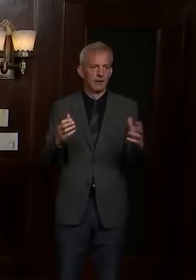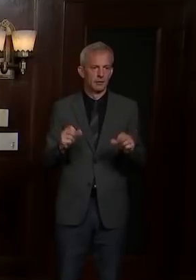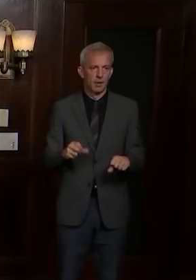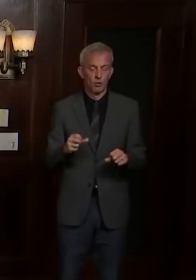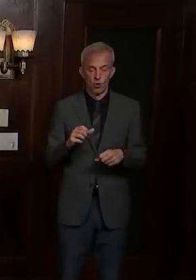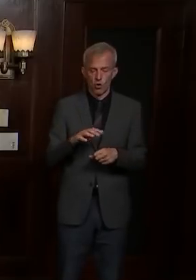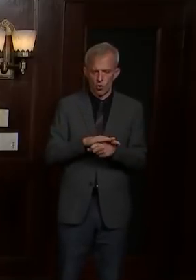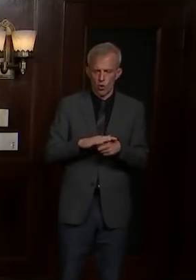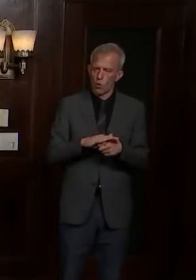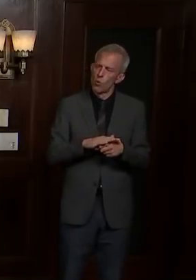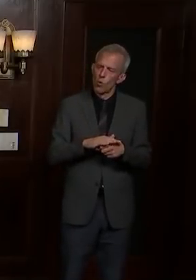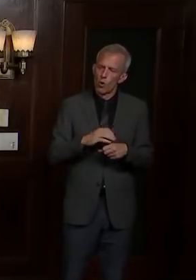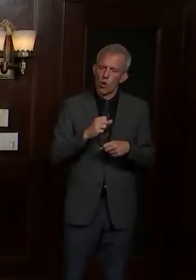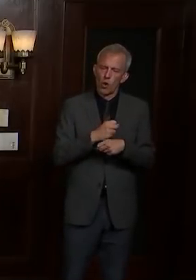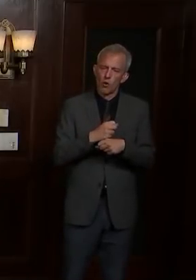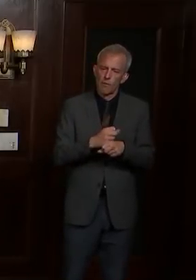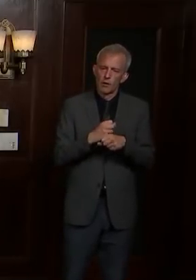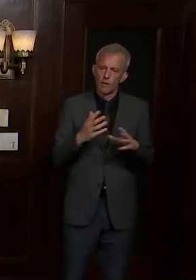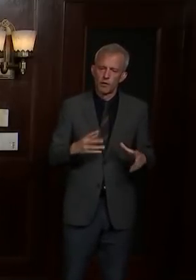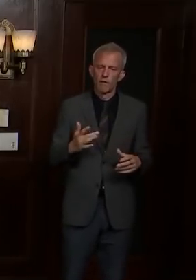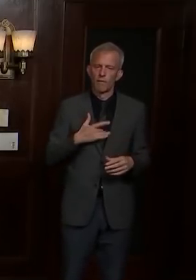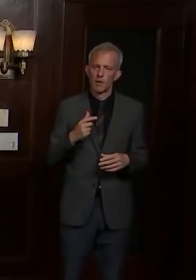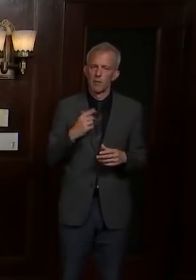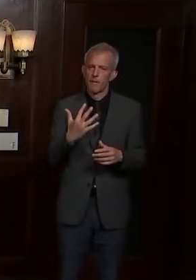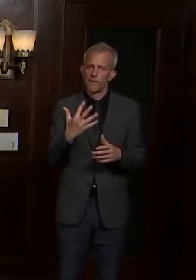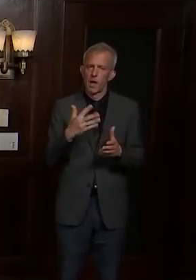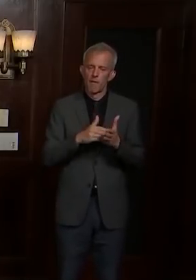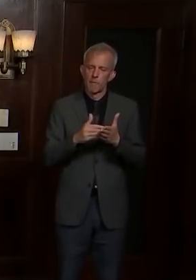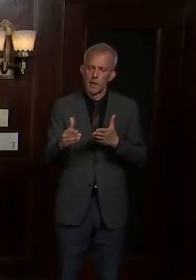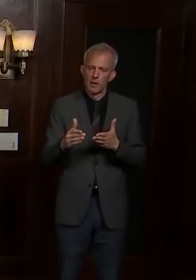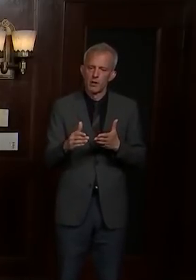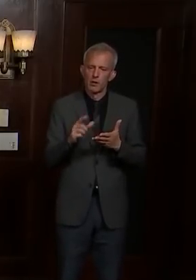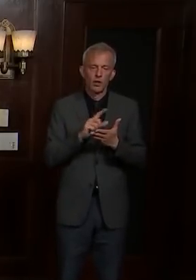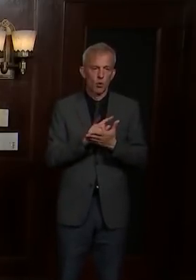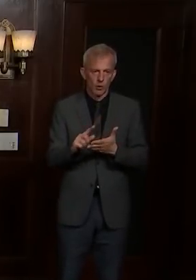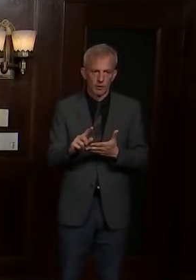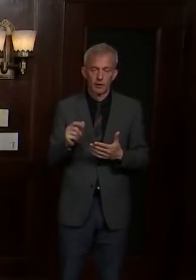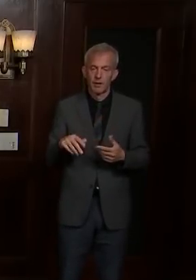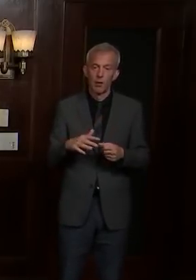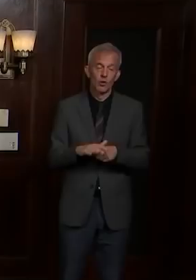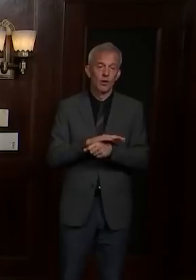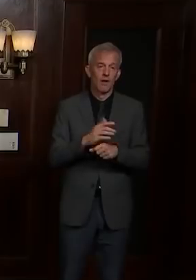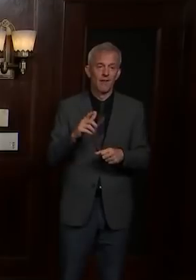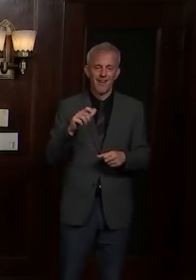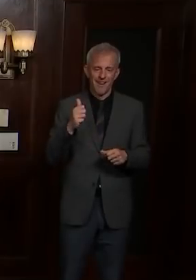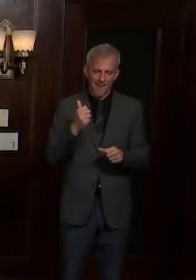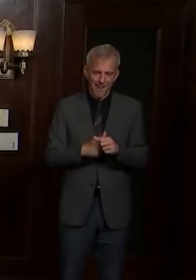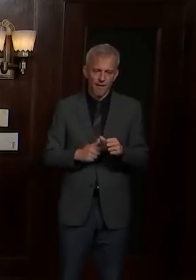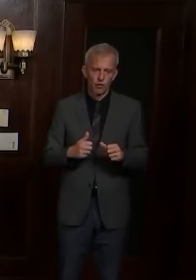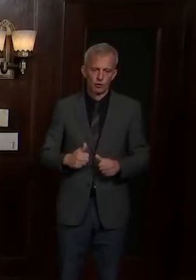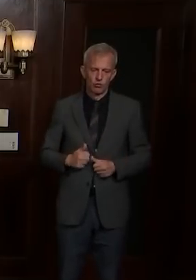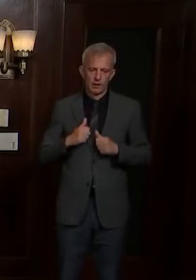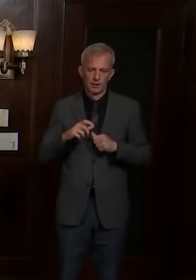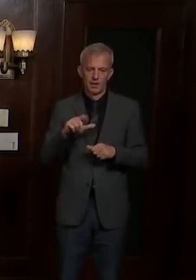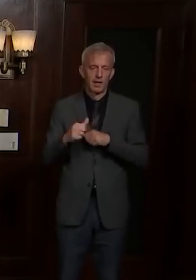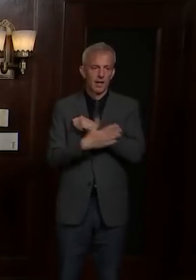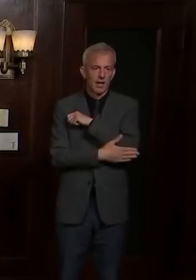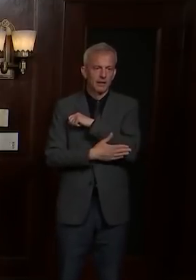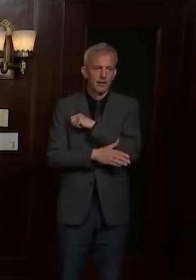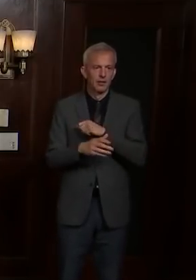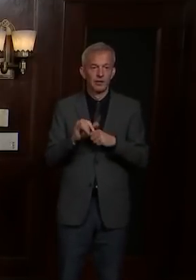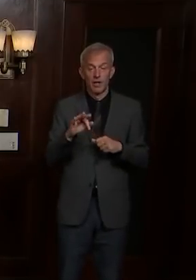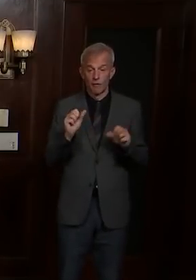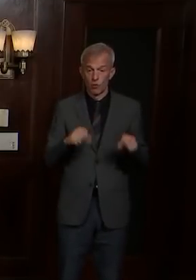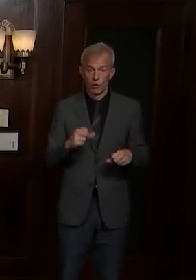think they can make as many as 5 million of these a week. That would cover LA County, every resident, in just 2 weeks if they're reusable